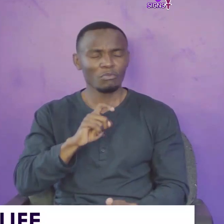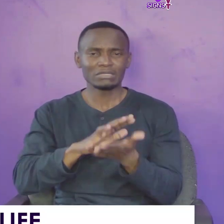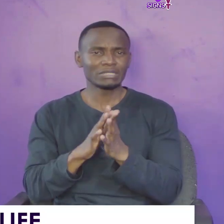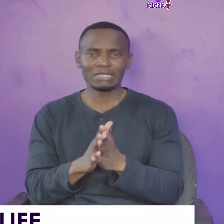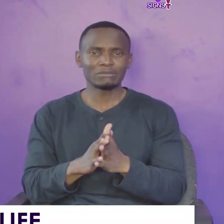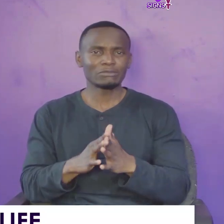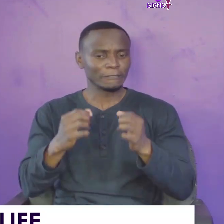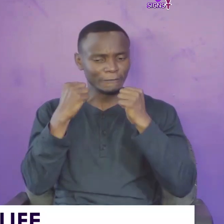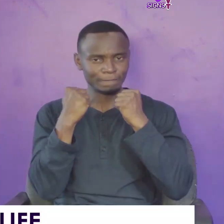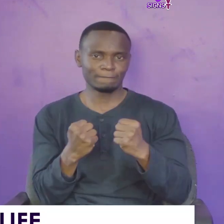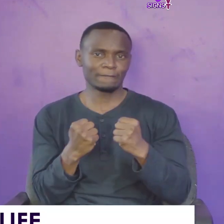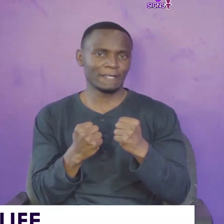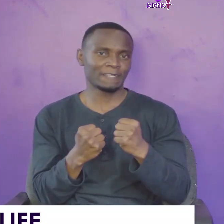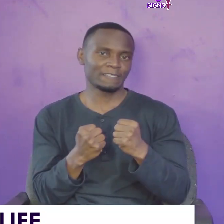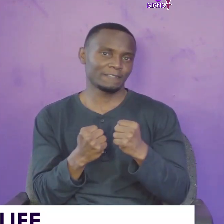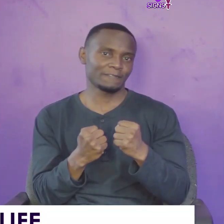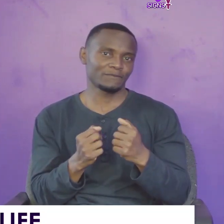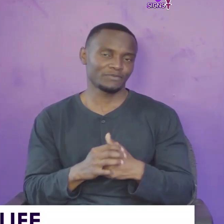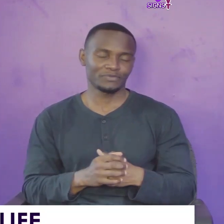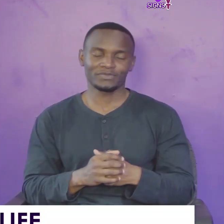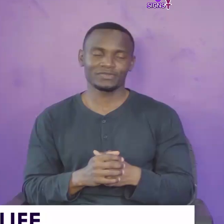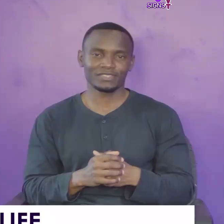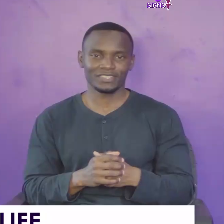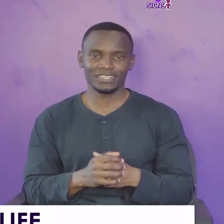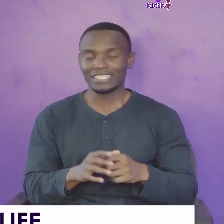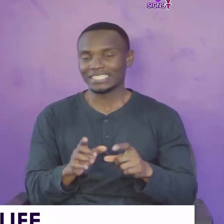Yeah. I'm happy about your hairstyle. That's dreadlocks.